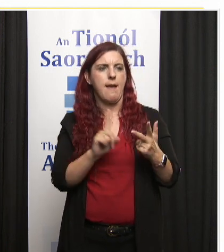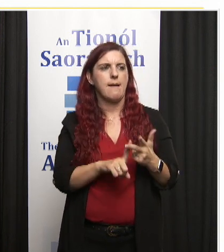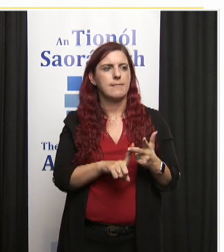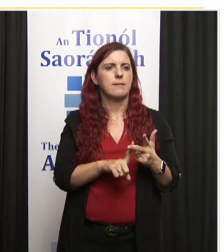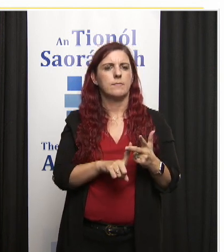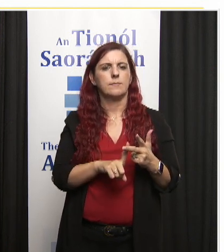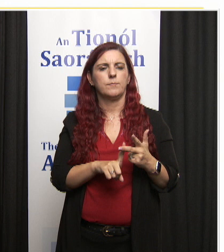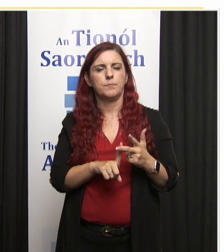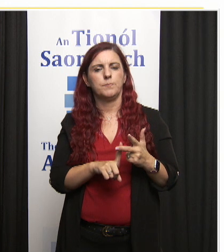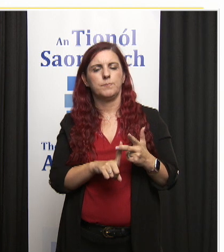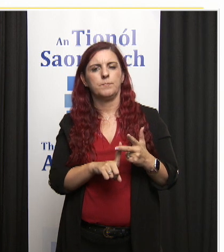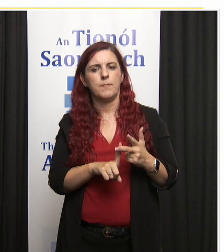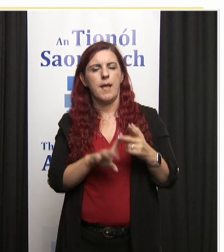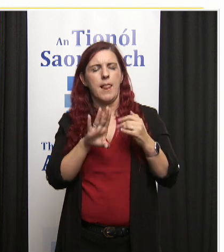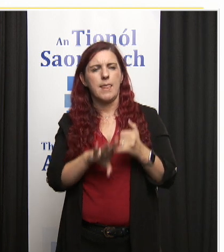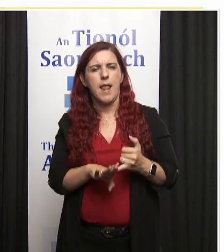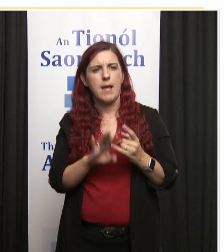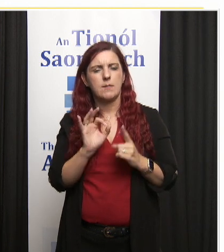And the last point was